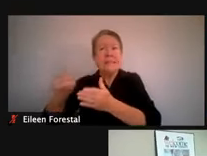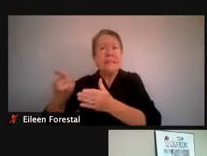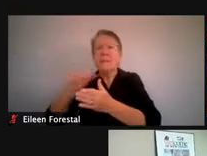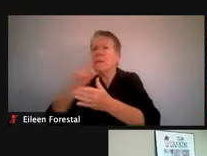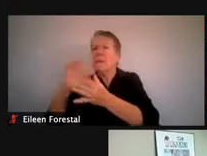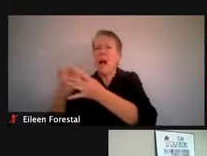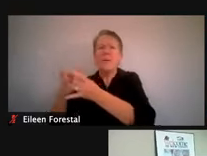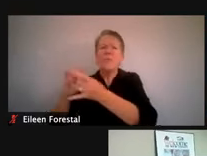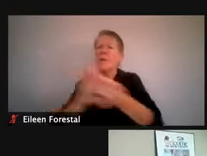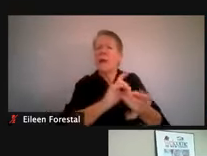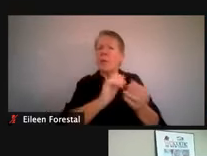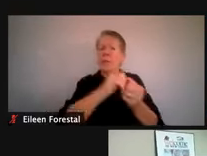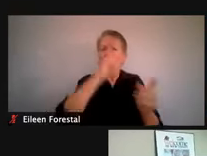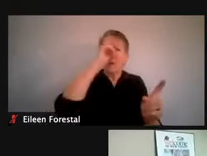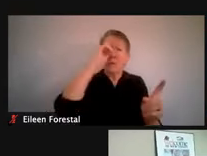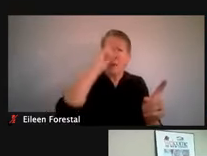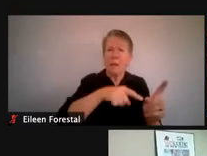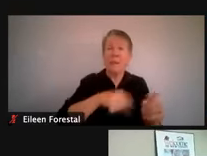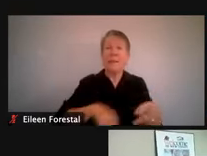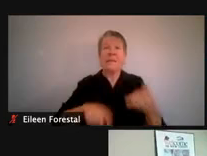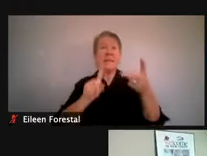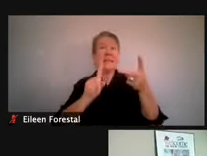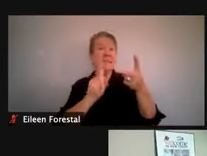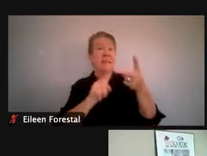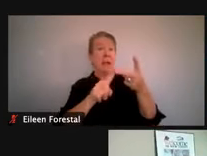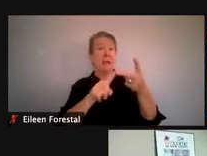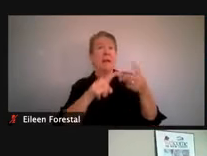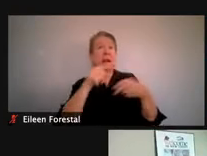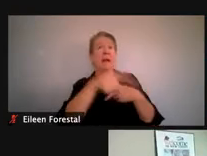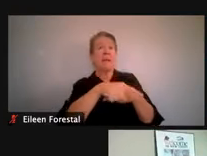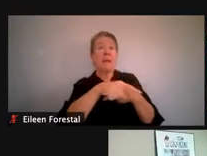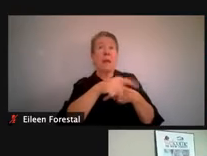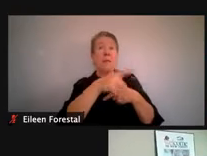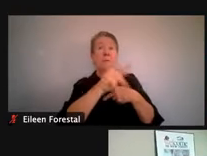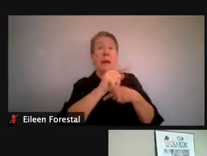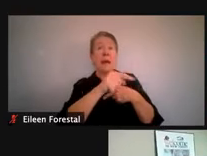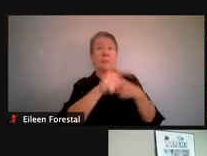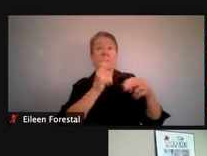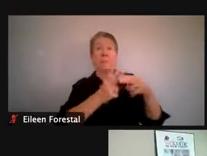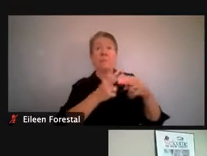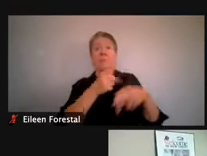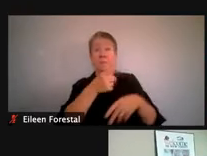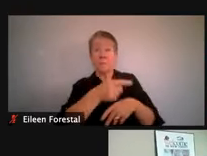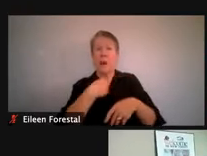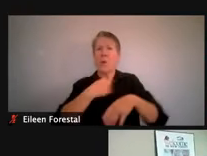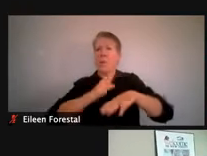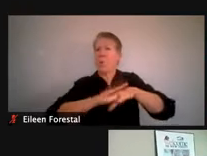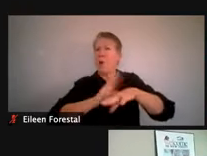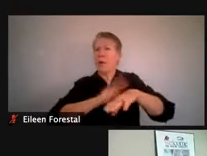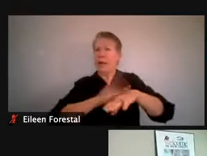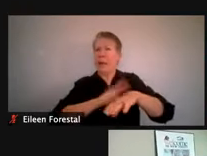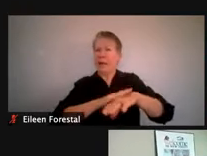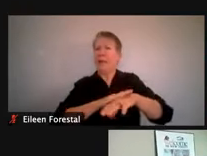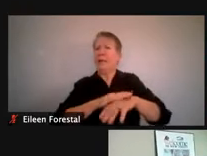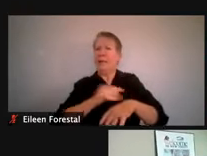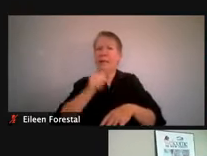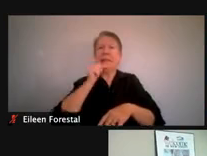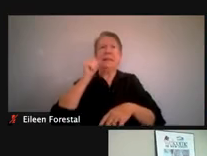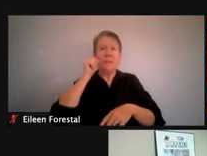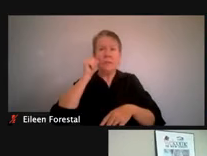the one that Meg is referencing, which is there was an advisory that was put out yesterday. It was a joint advisory from the FBI and